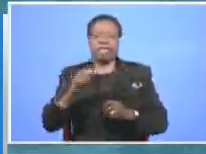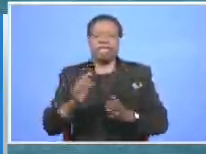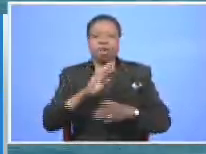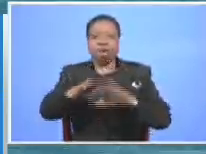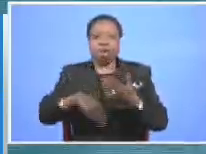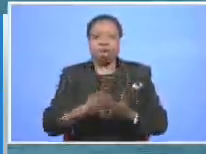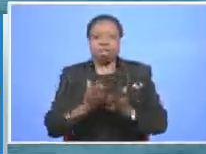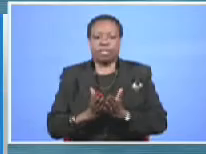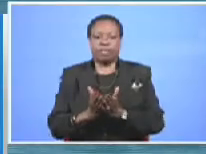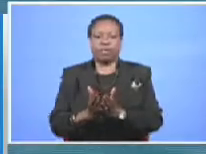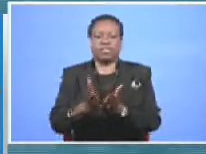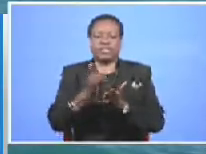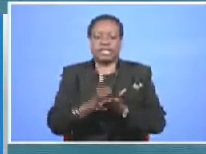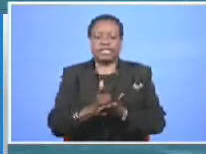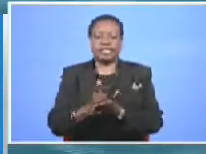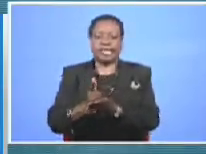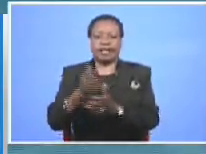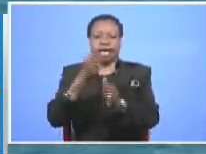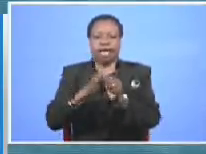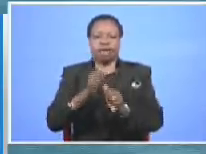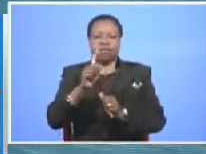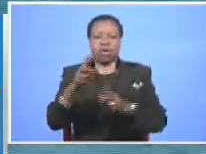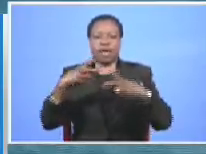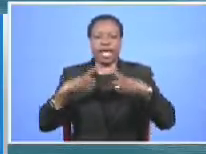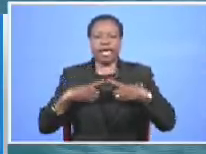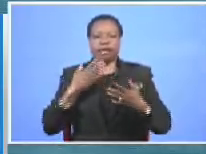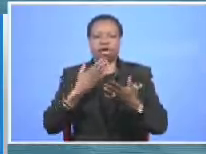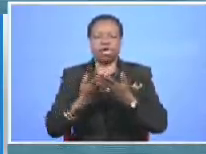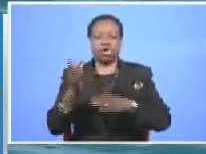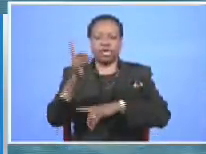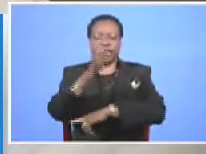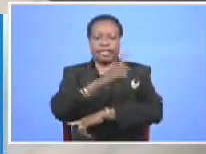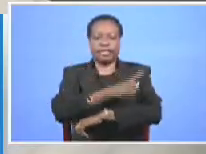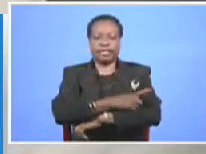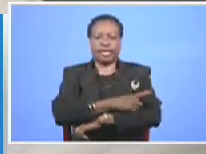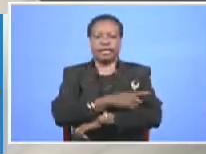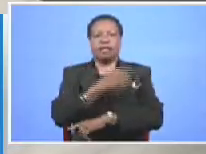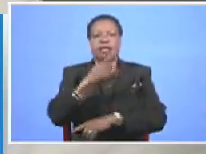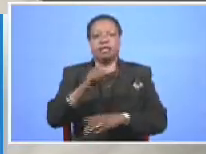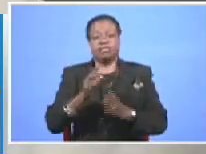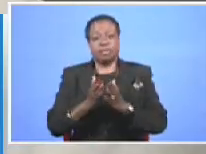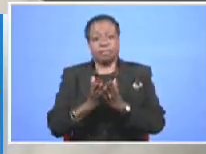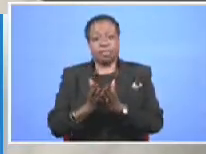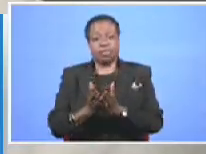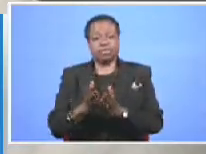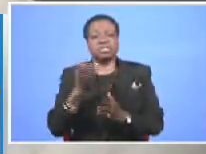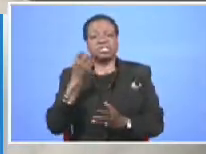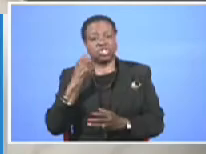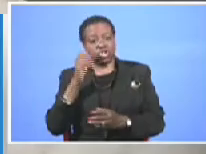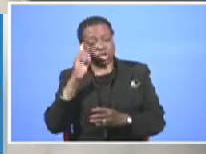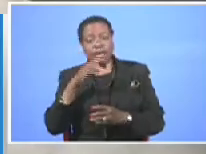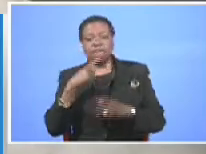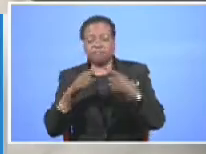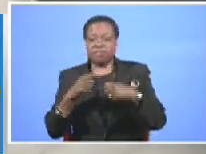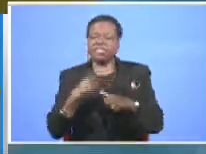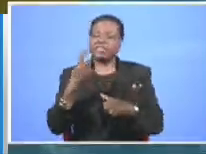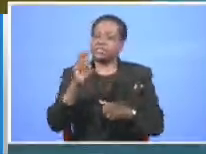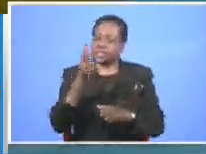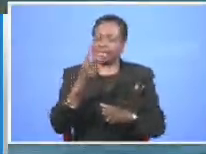the boats were sailed, and you know, everybody had a good day, and the boat was supposed to come first, they come first, the boat comes second, they come second, you